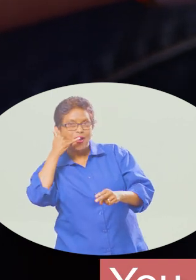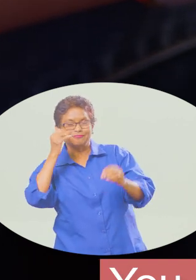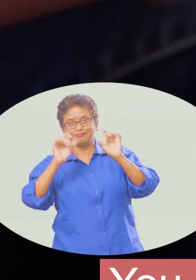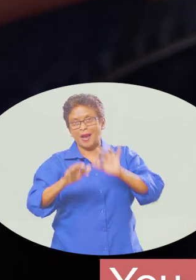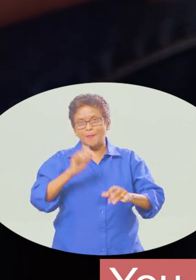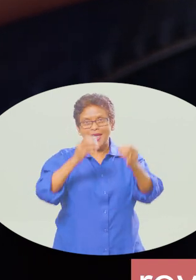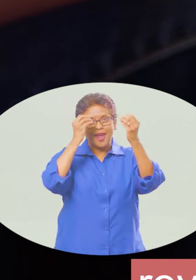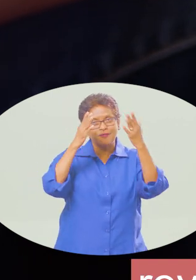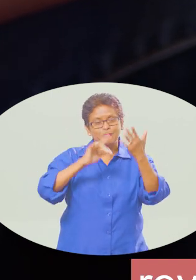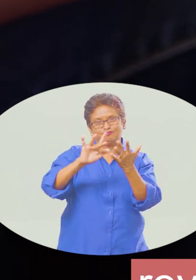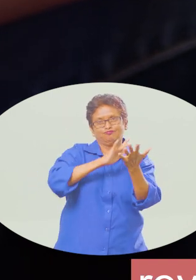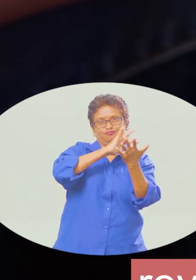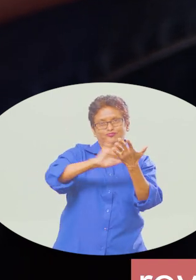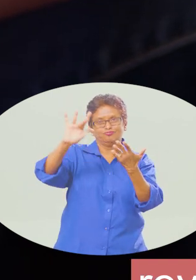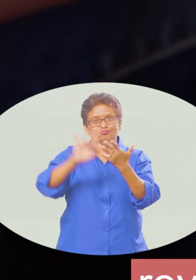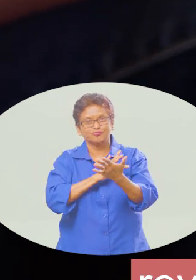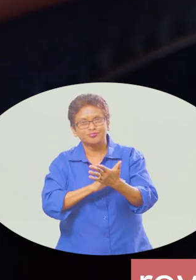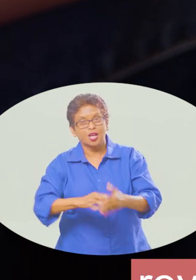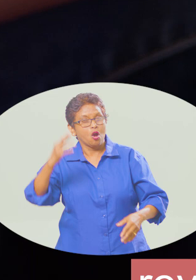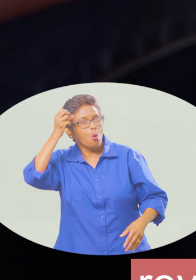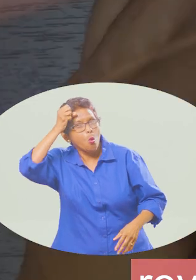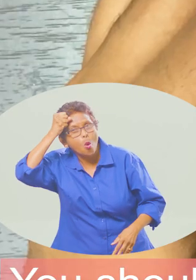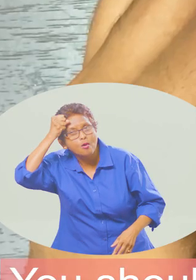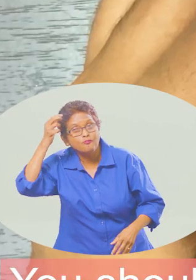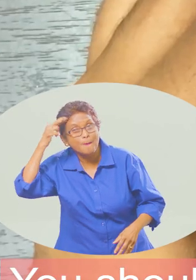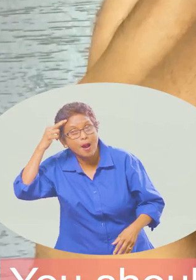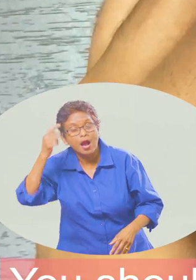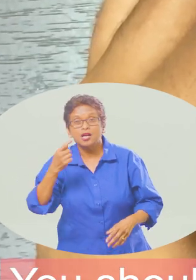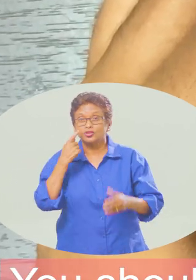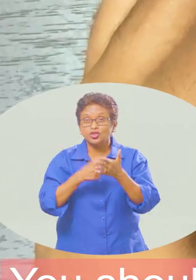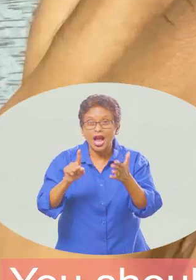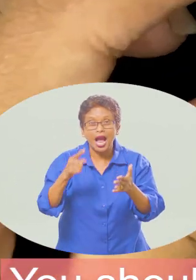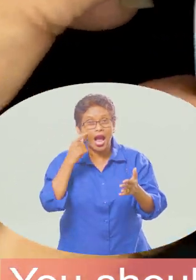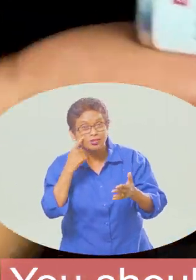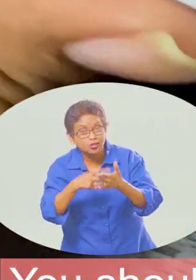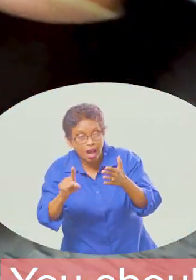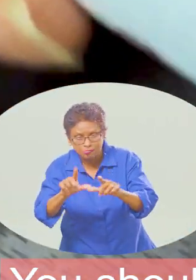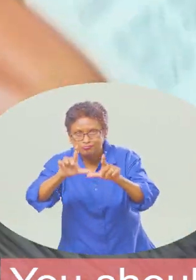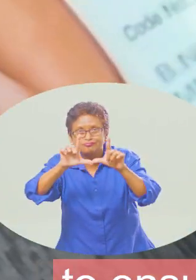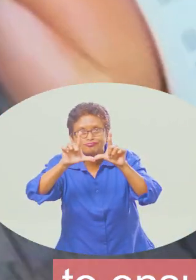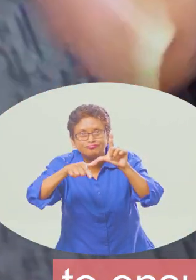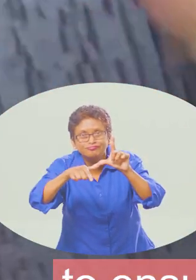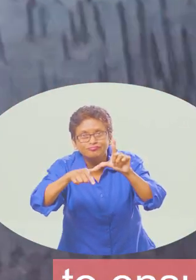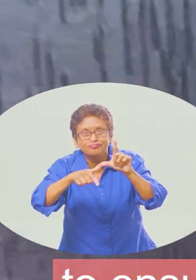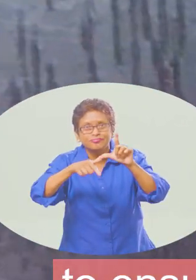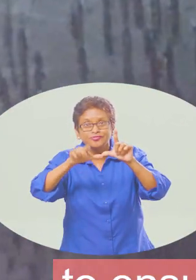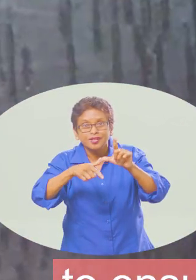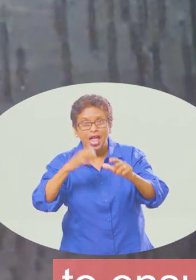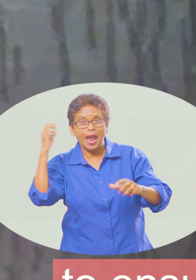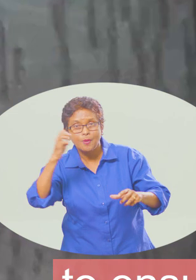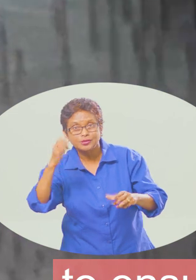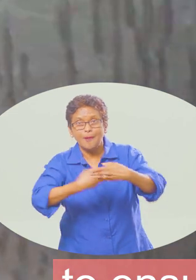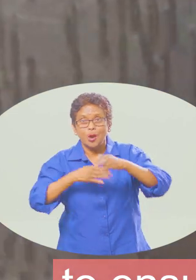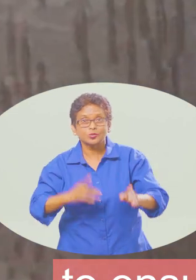reminder on your phone to review and check your emergency kit. You should check and take notes of expiration dates to ensure your emergency kit